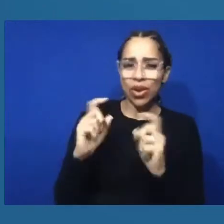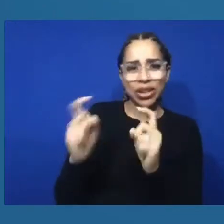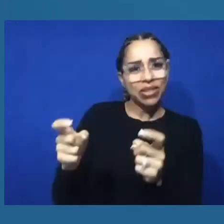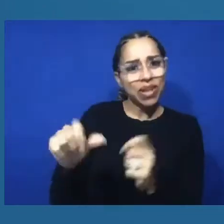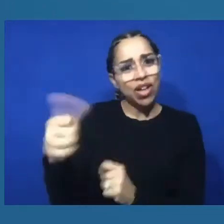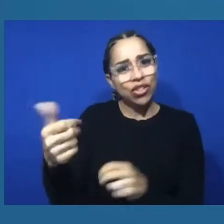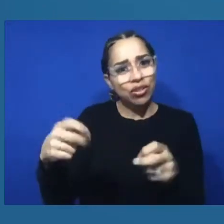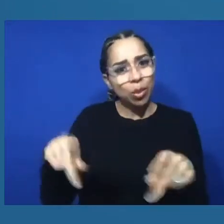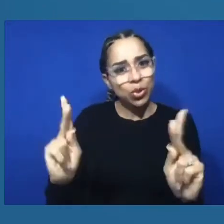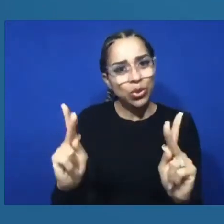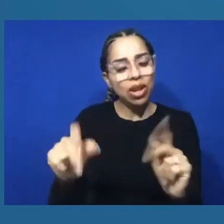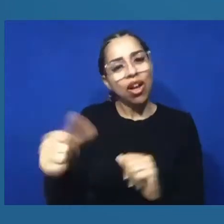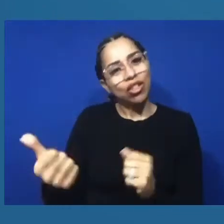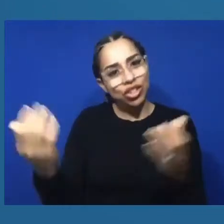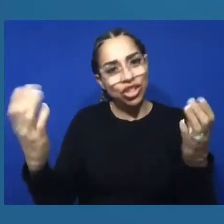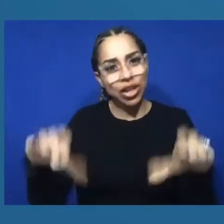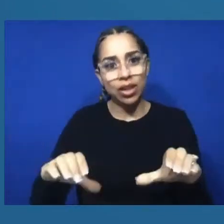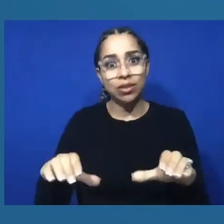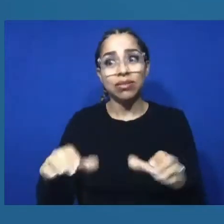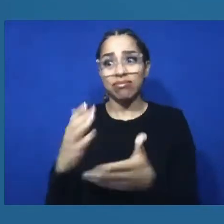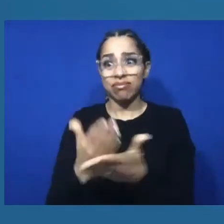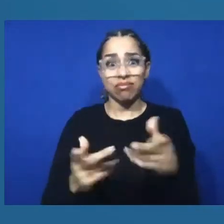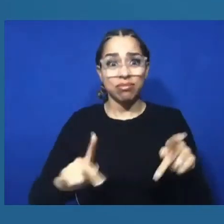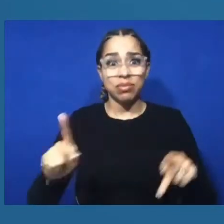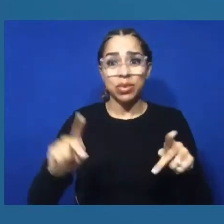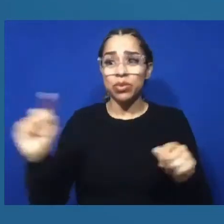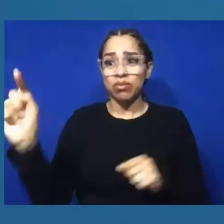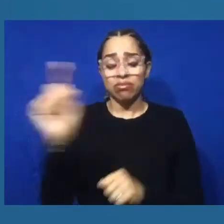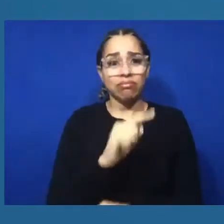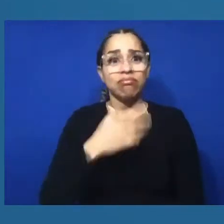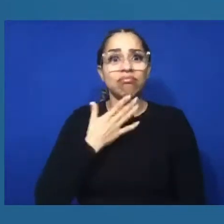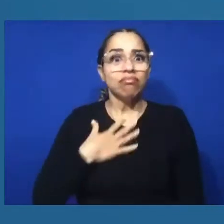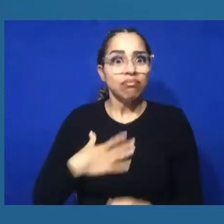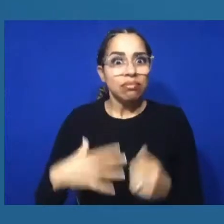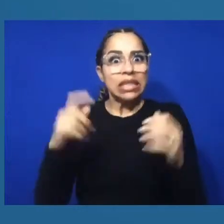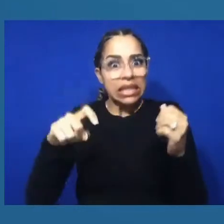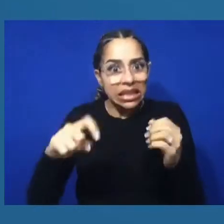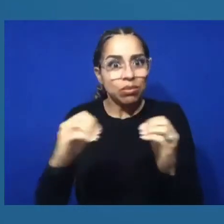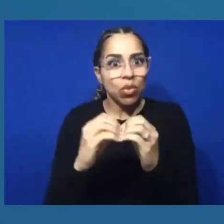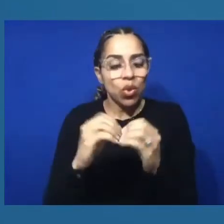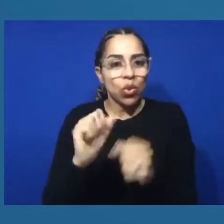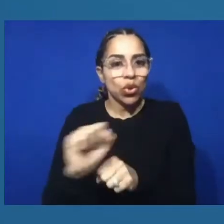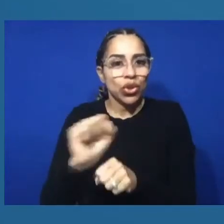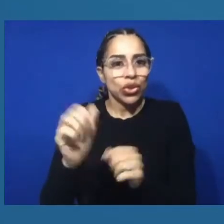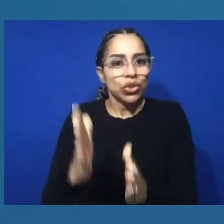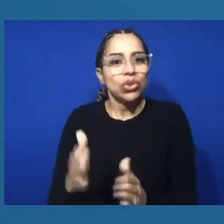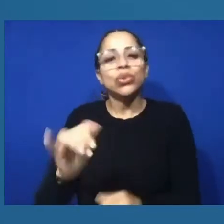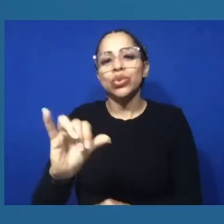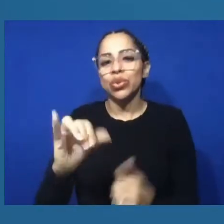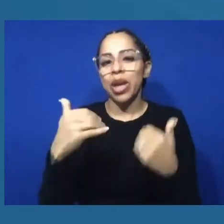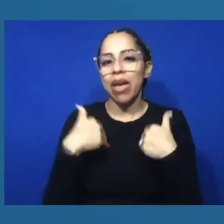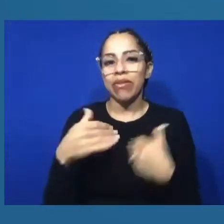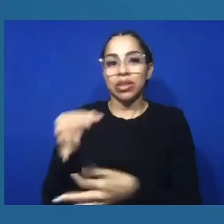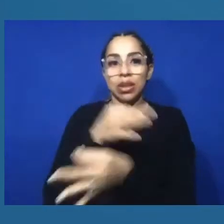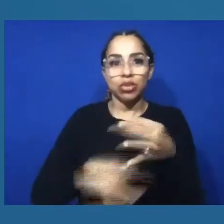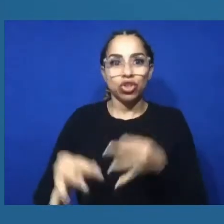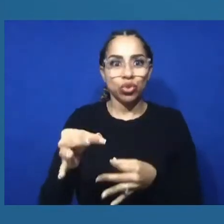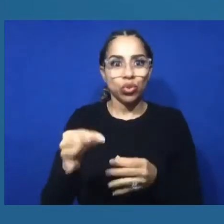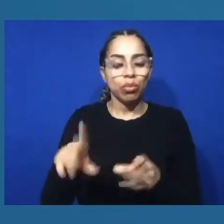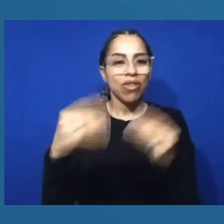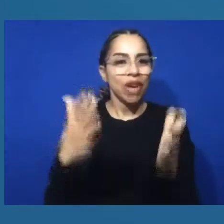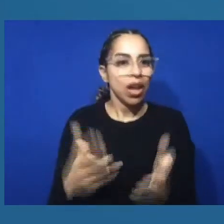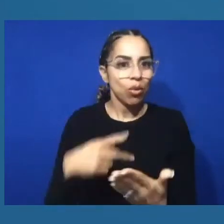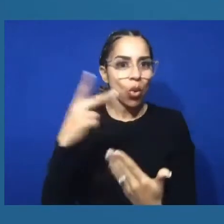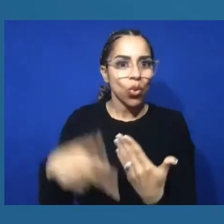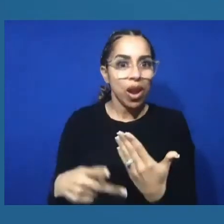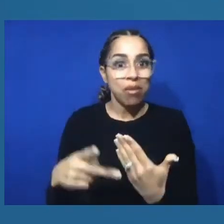agencies, who are desperate for more workers. We're also having a substitute provider program because you can't be not able to go to